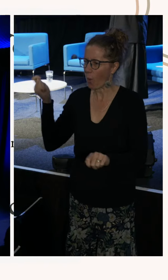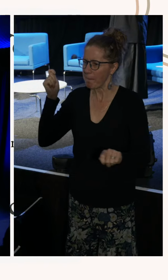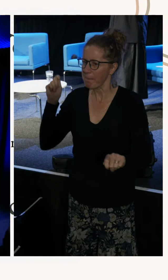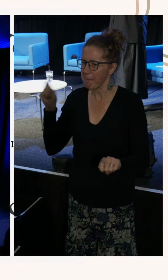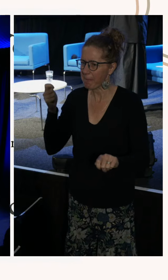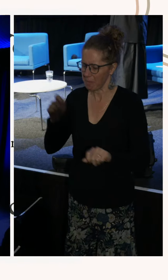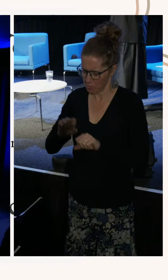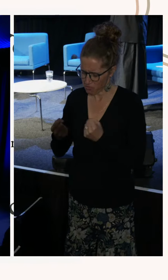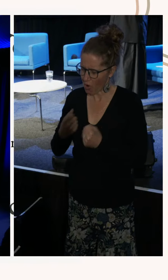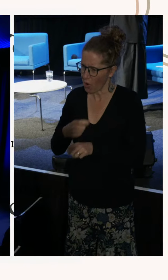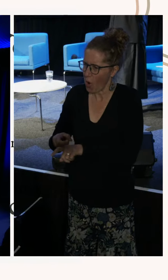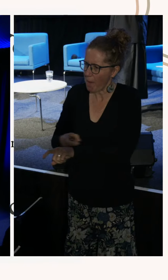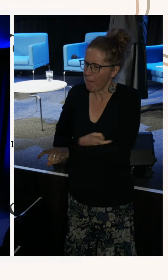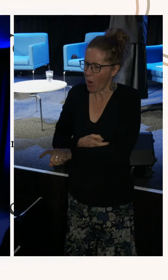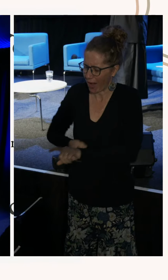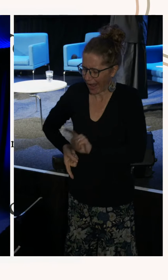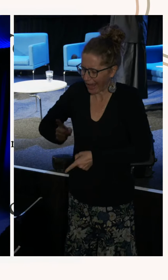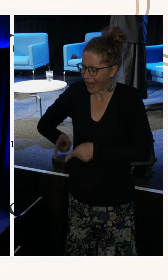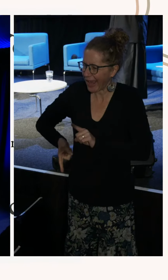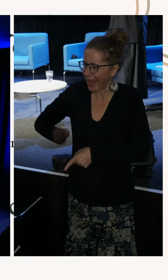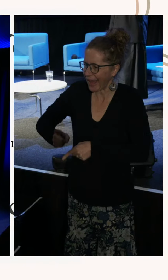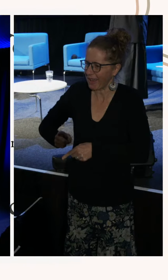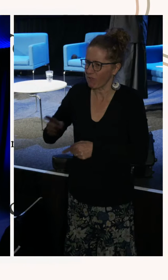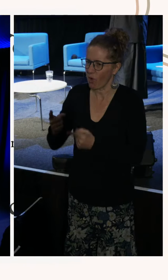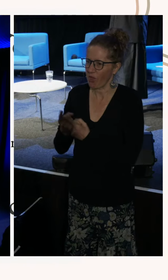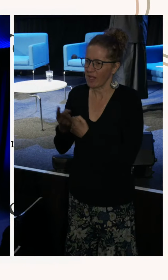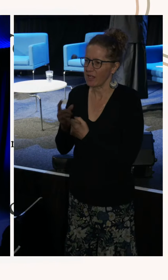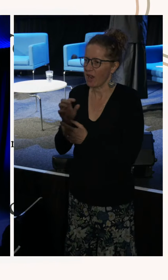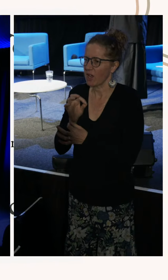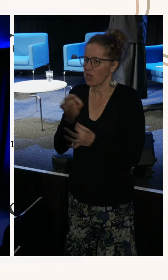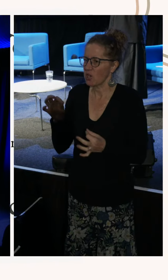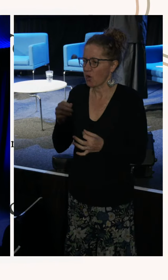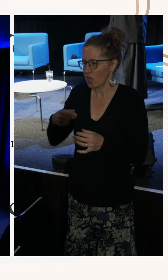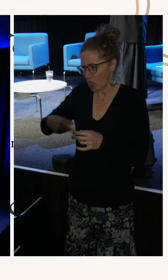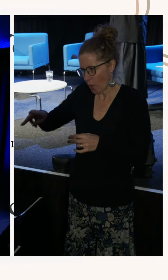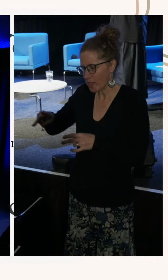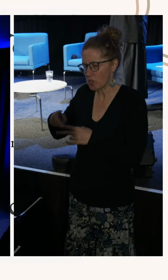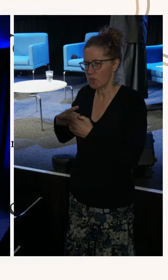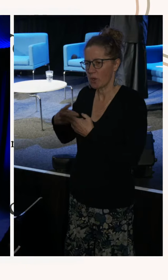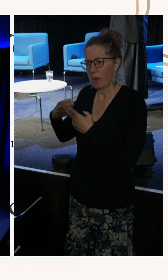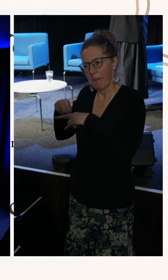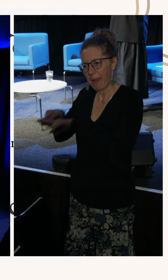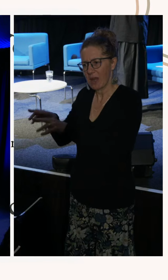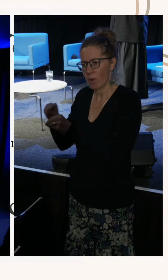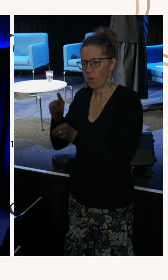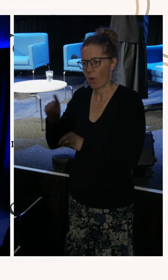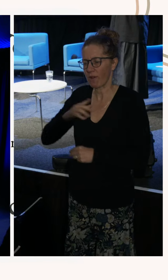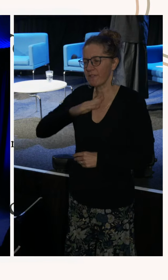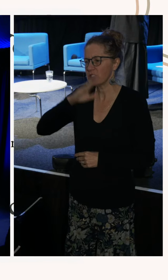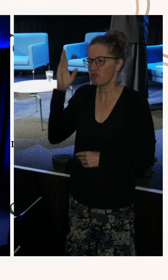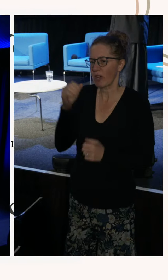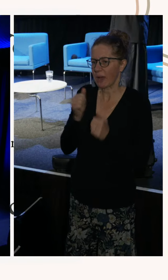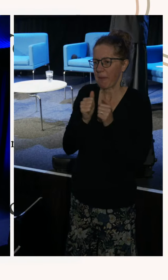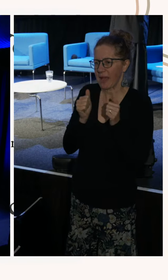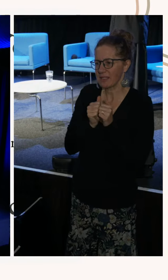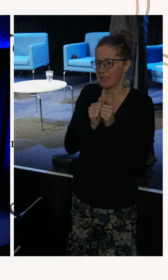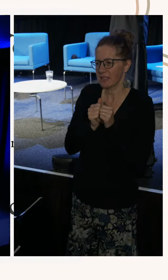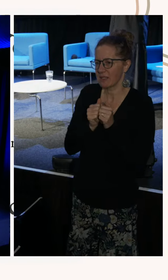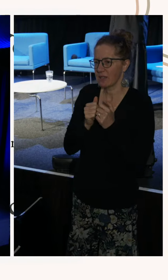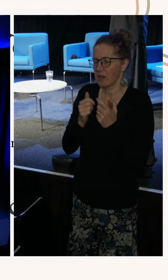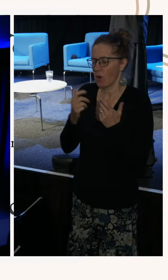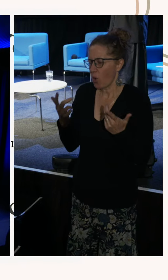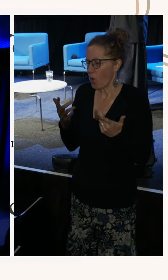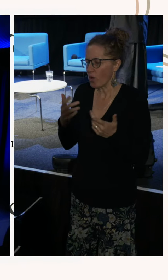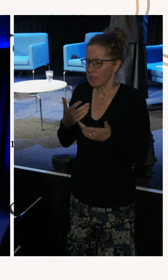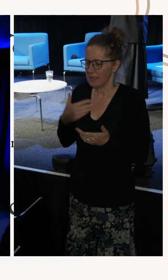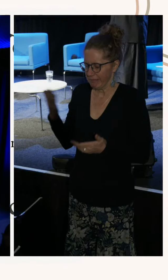breaking bones and kicking her for such crimes as not going to bed with one of his drunken mates when he was feeling generous, or serving up his tea cold when he came home from the